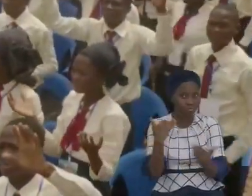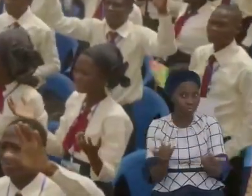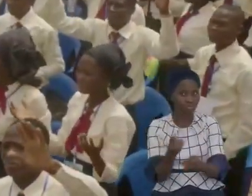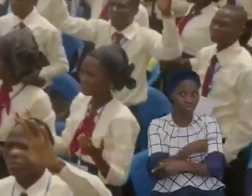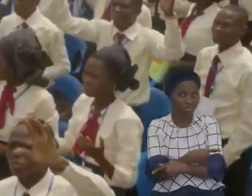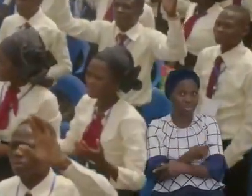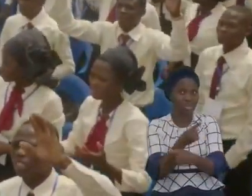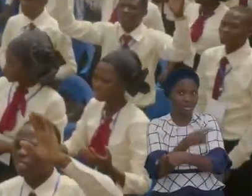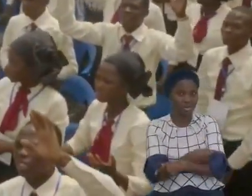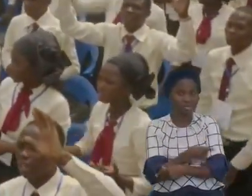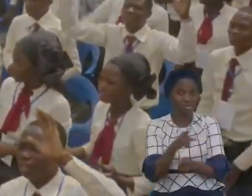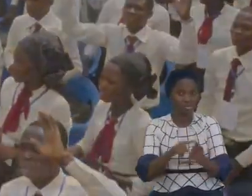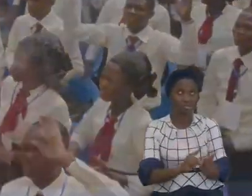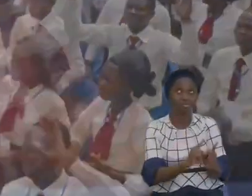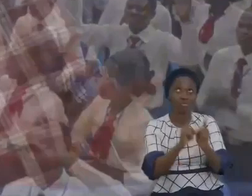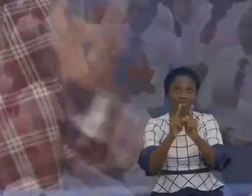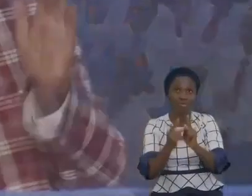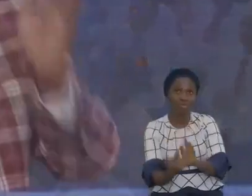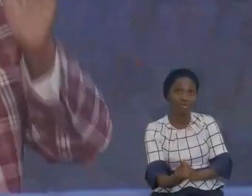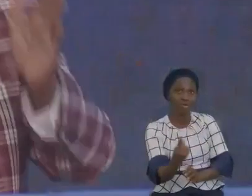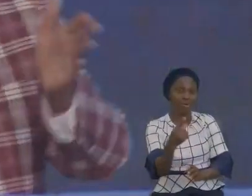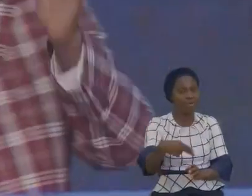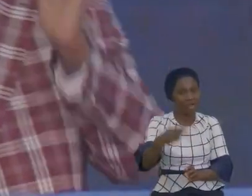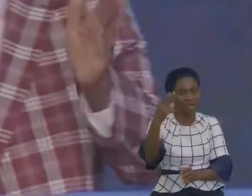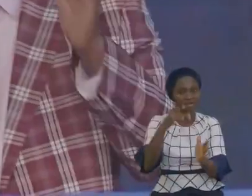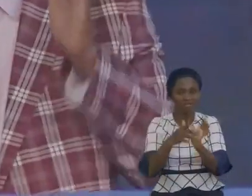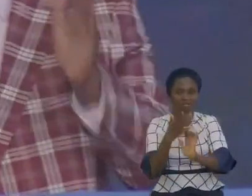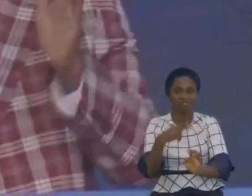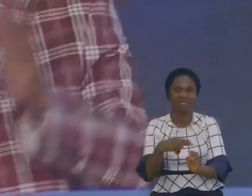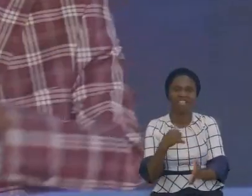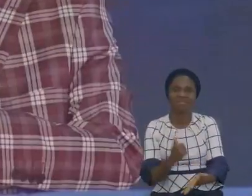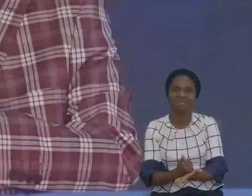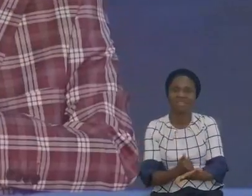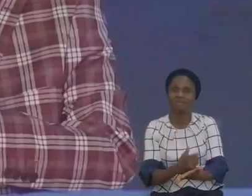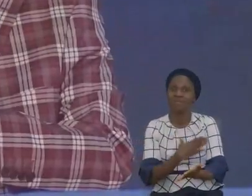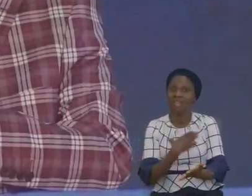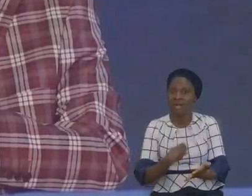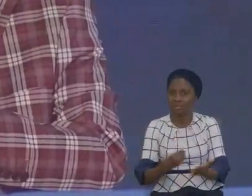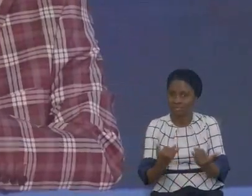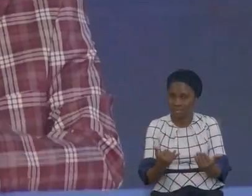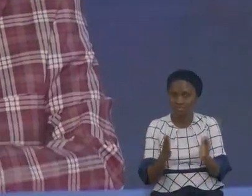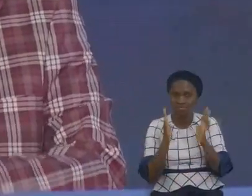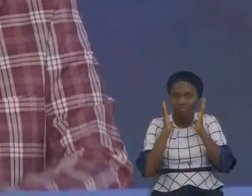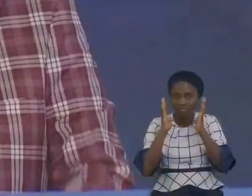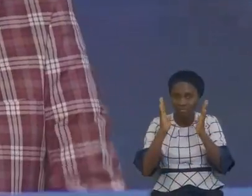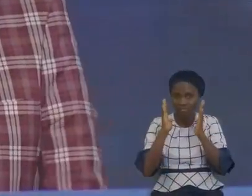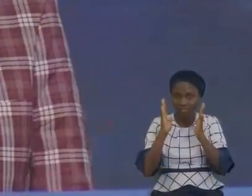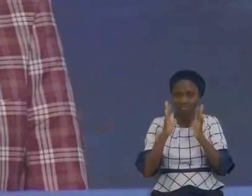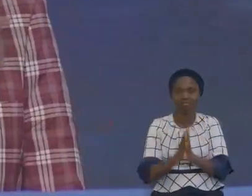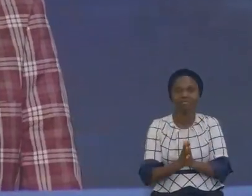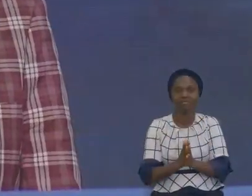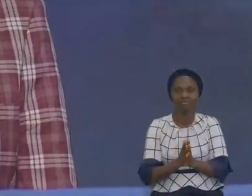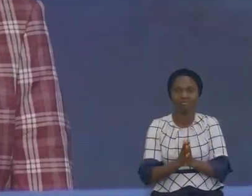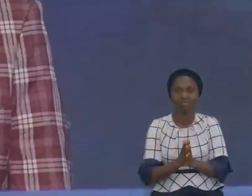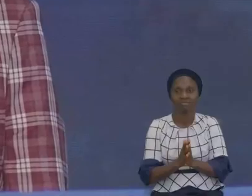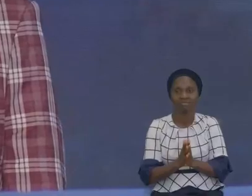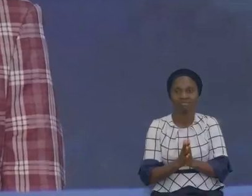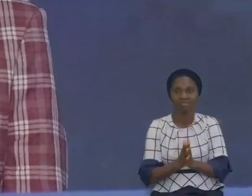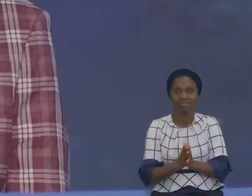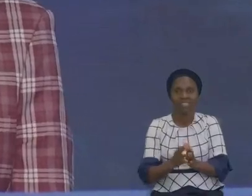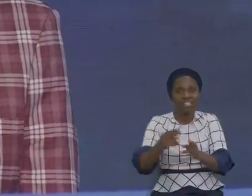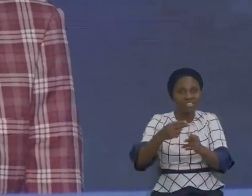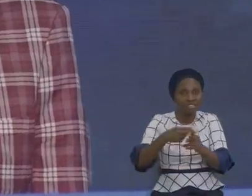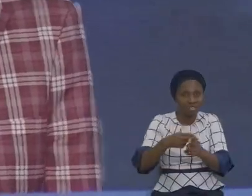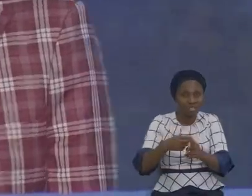And pay attention. Just a short moment together, and your life will